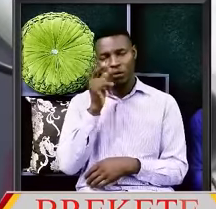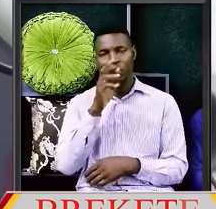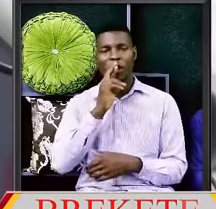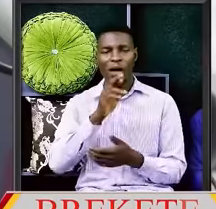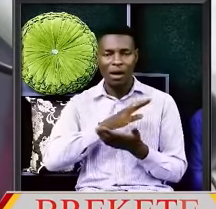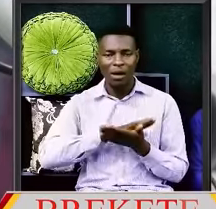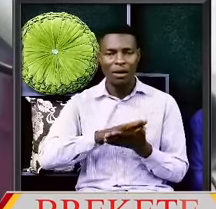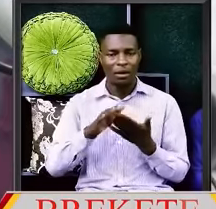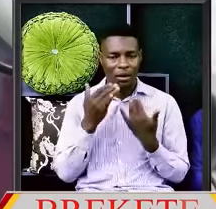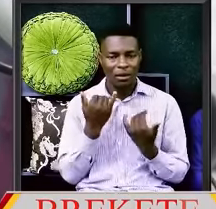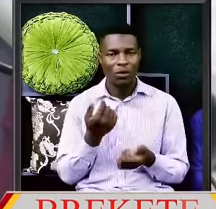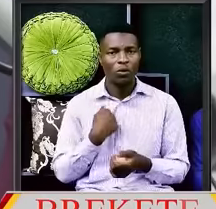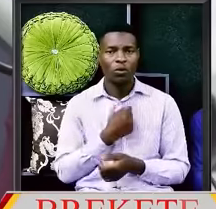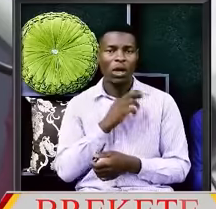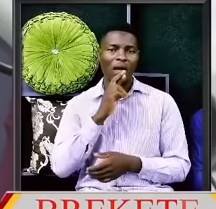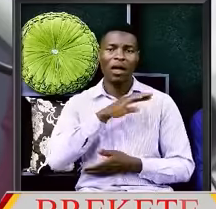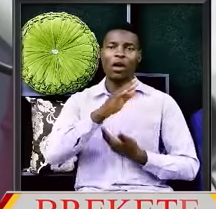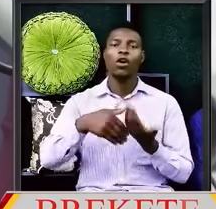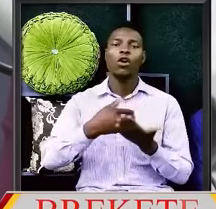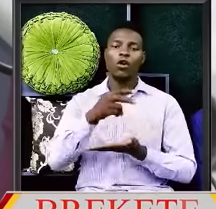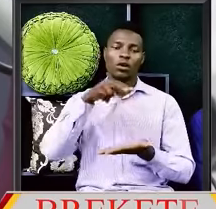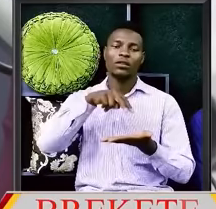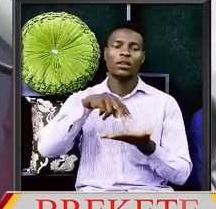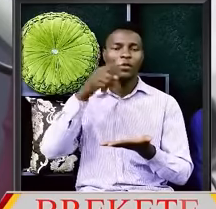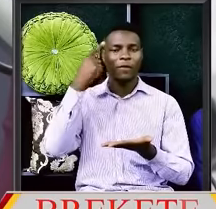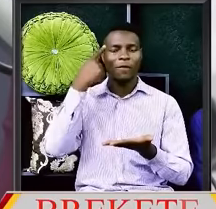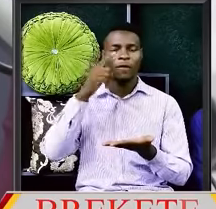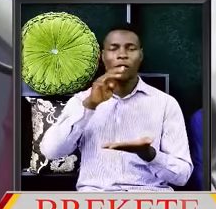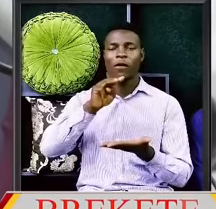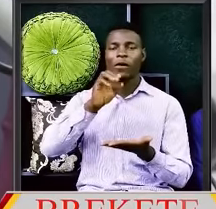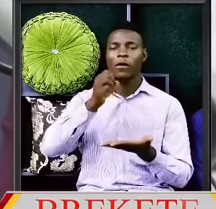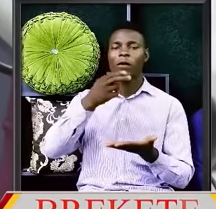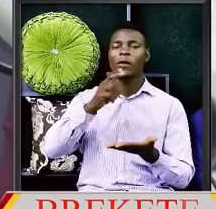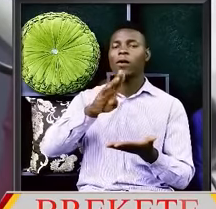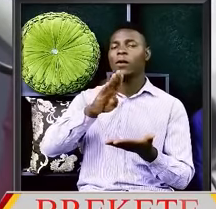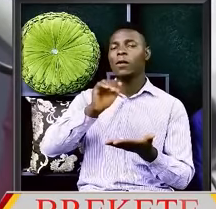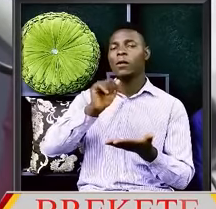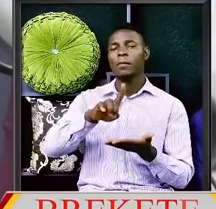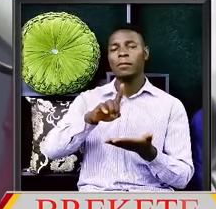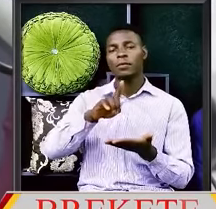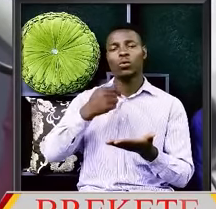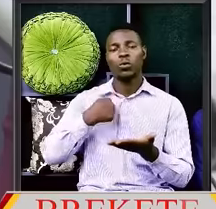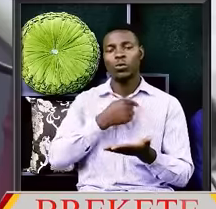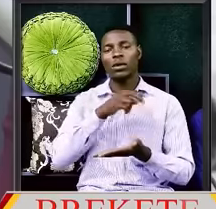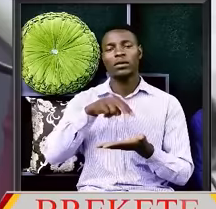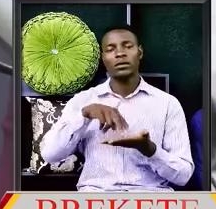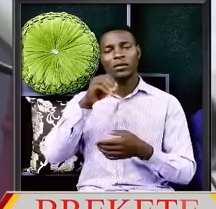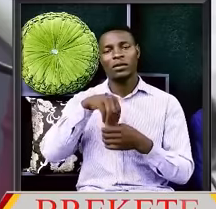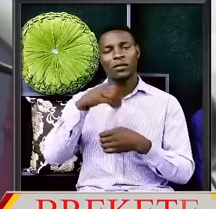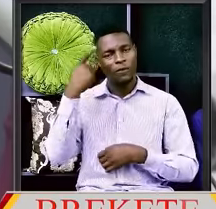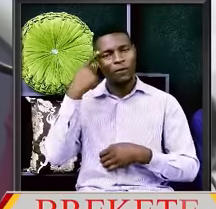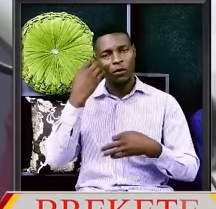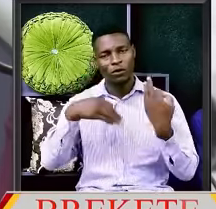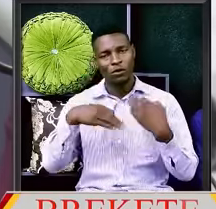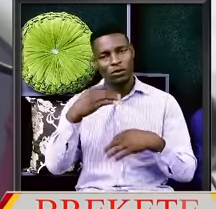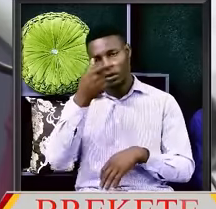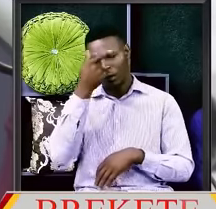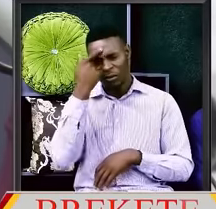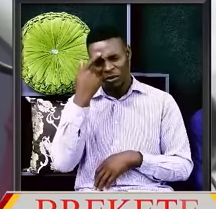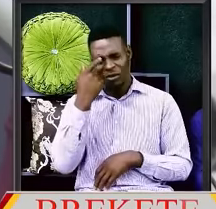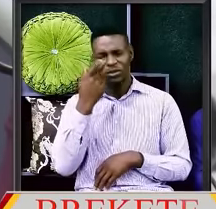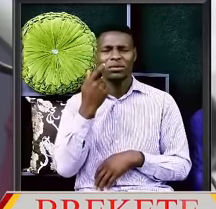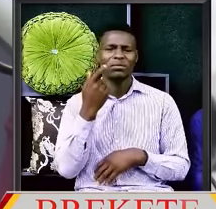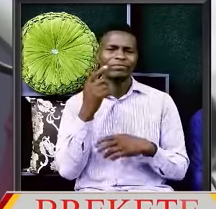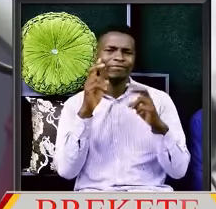Now we are all standing for Mohbad. We are all fighting for justice, because that's not we just die like this, and we not go